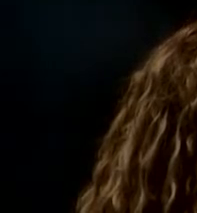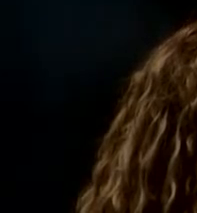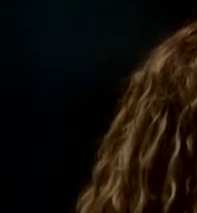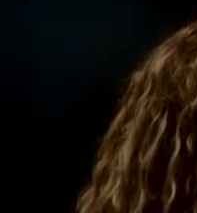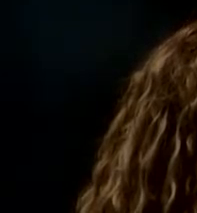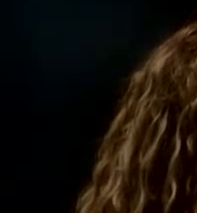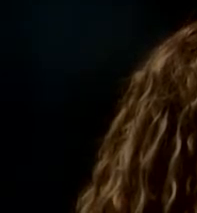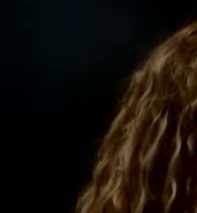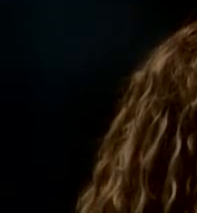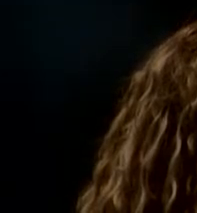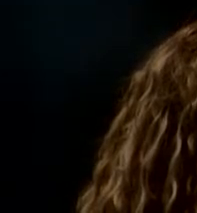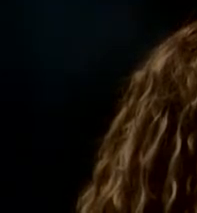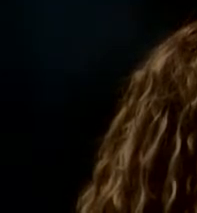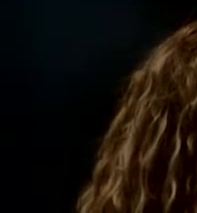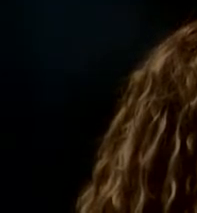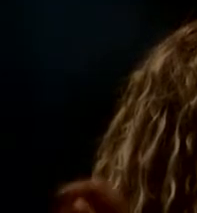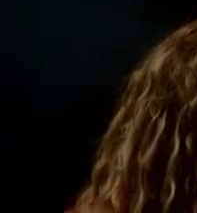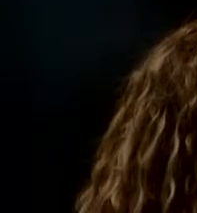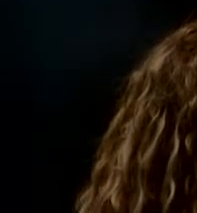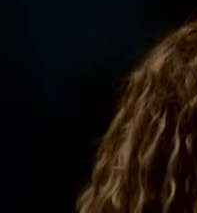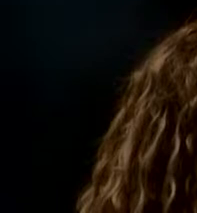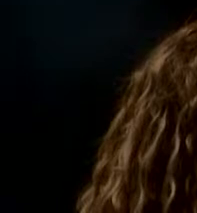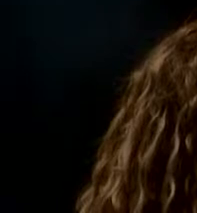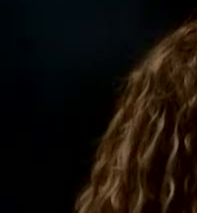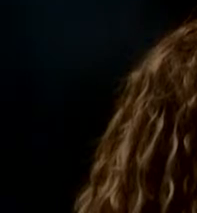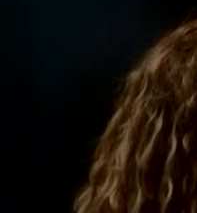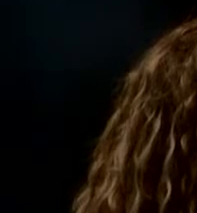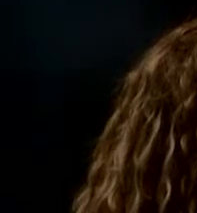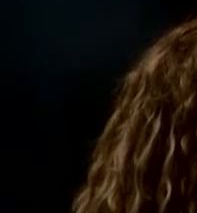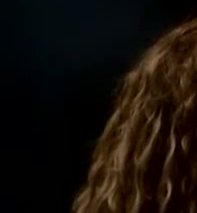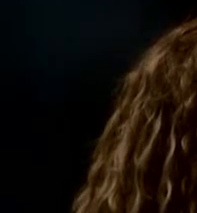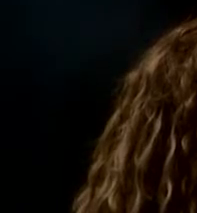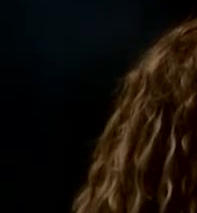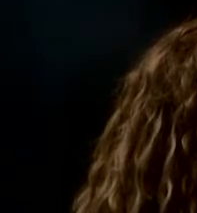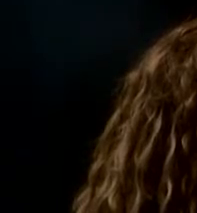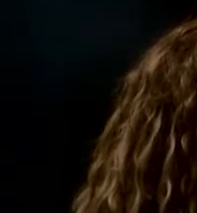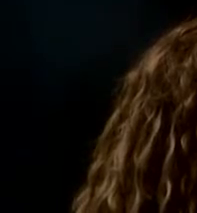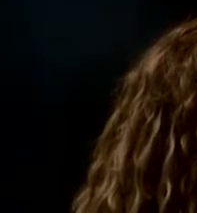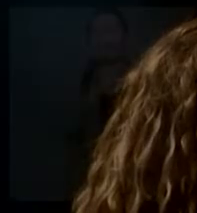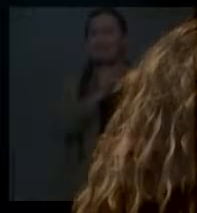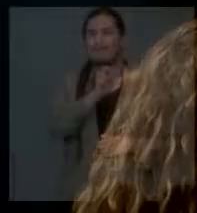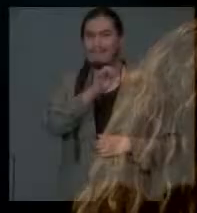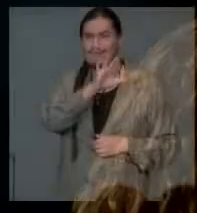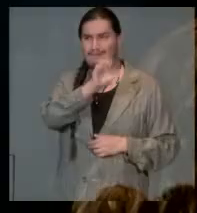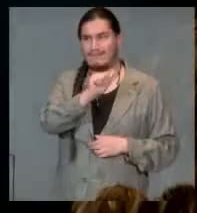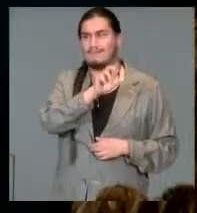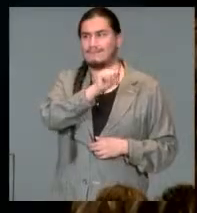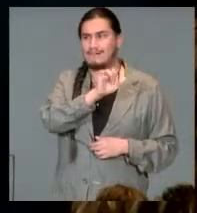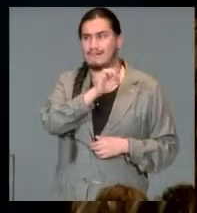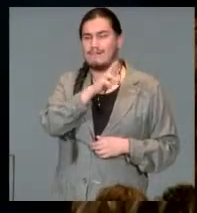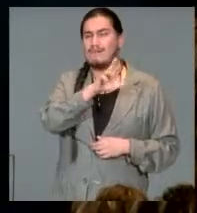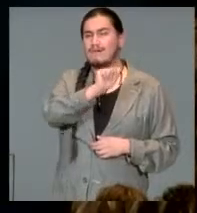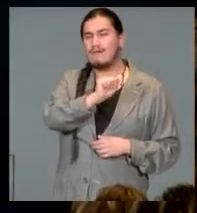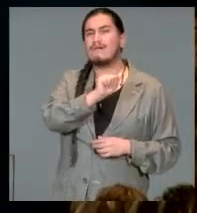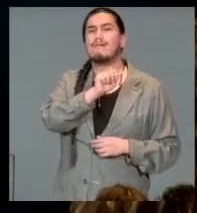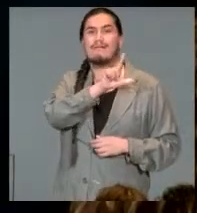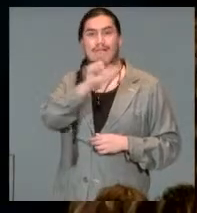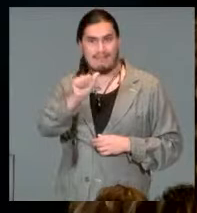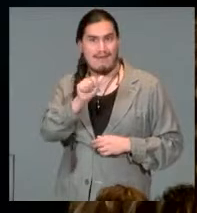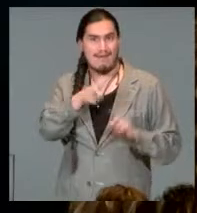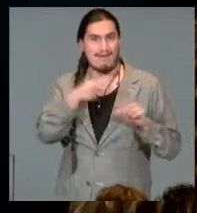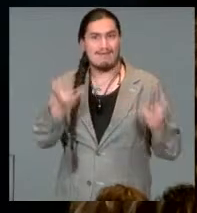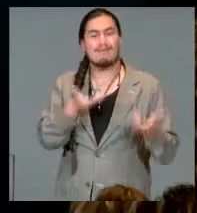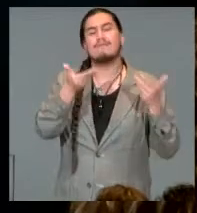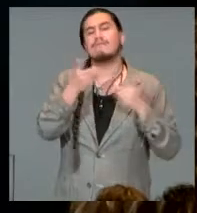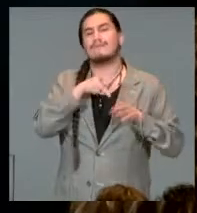10 years of professional experience, and the beautiful Haniyyah, Tahirah, is an LA native who is a